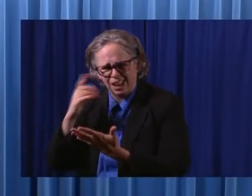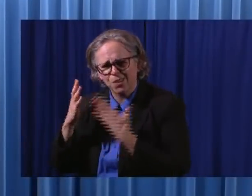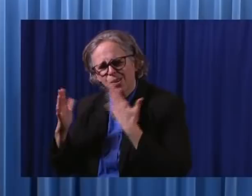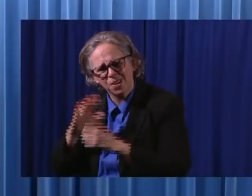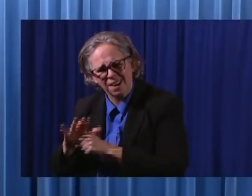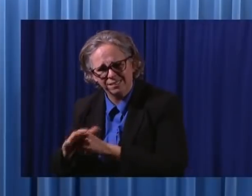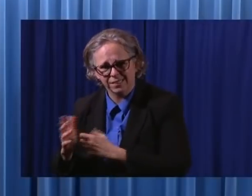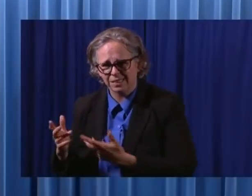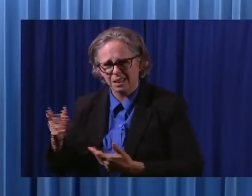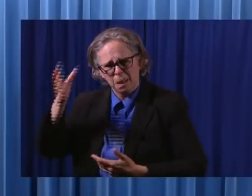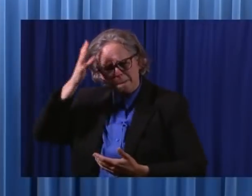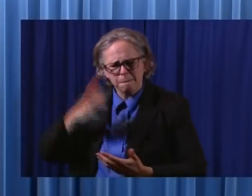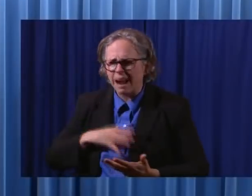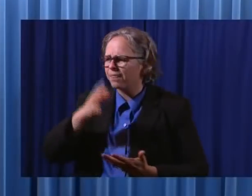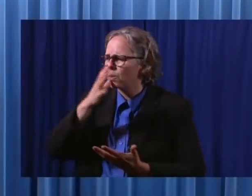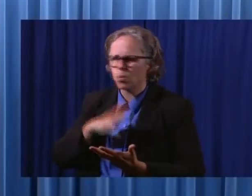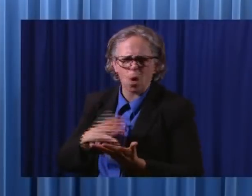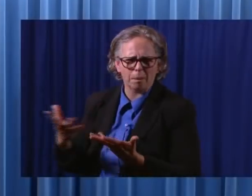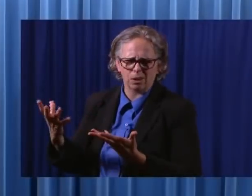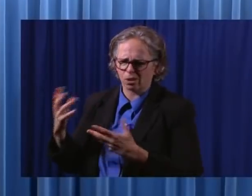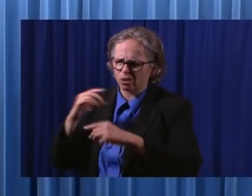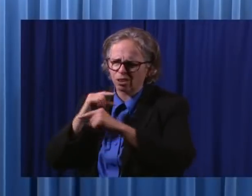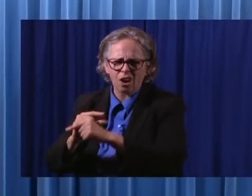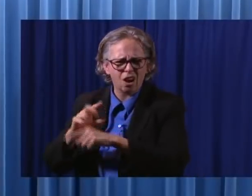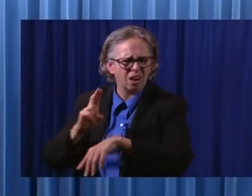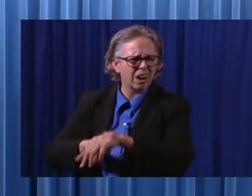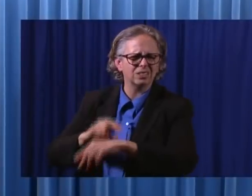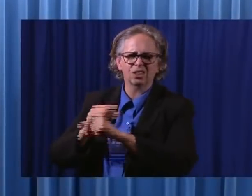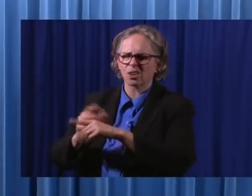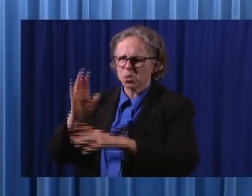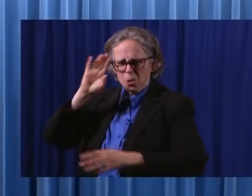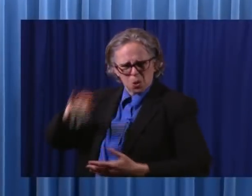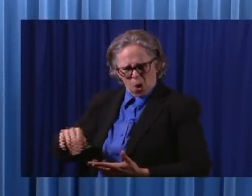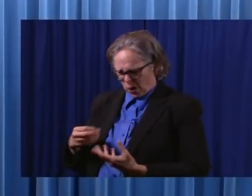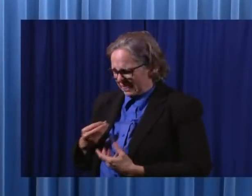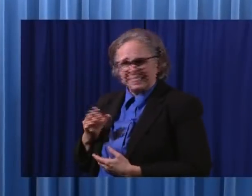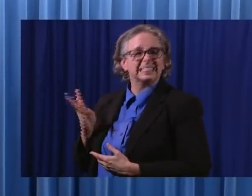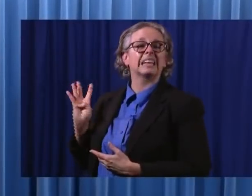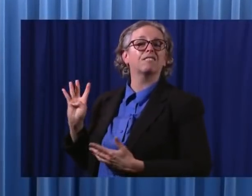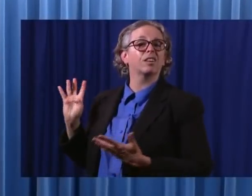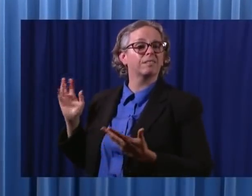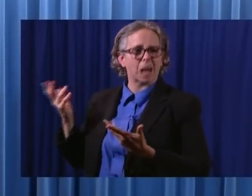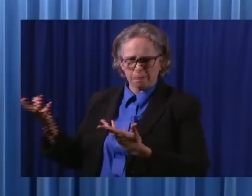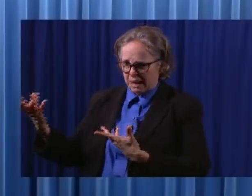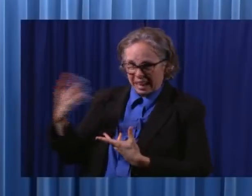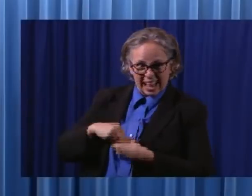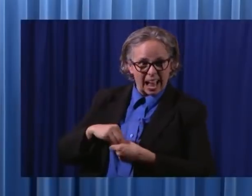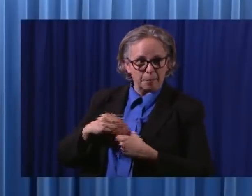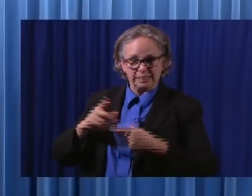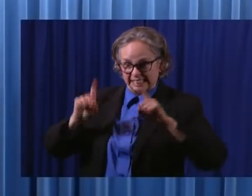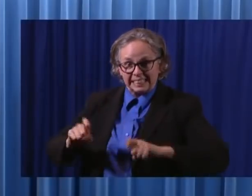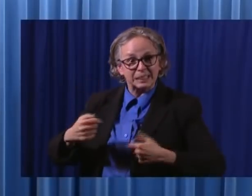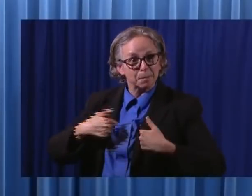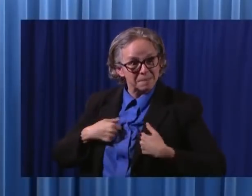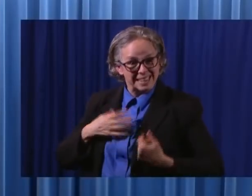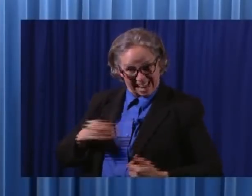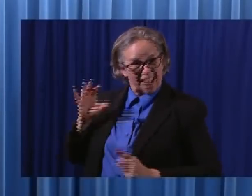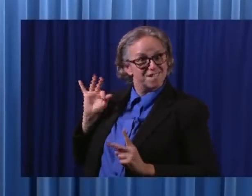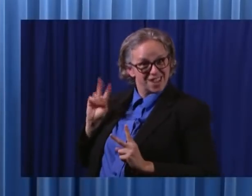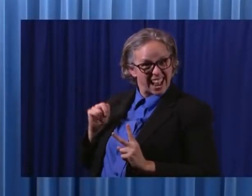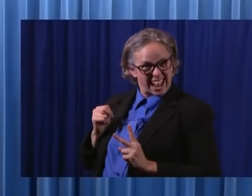know, several of them were in here at our last press conference, and we got tested, and it